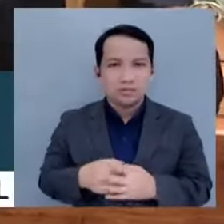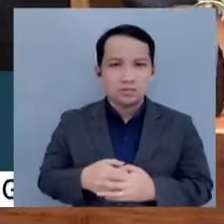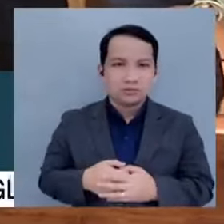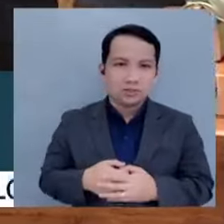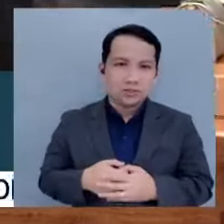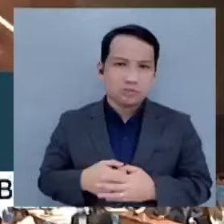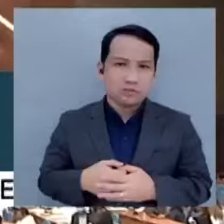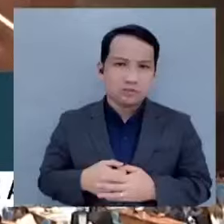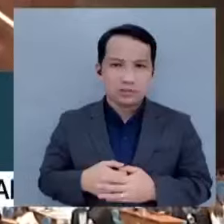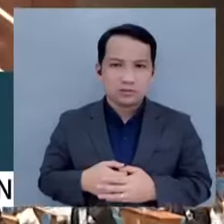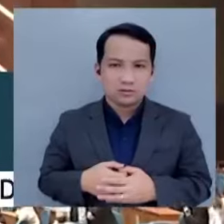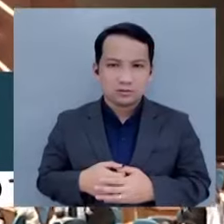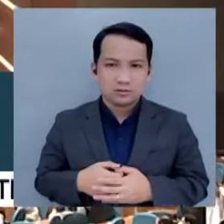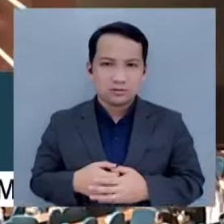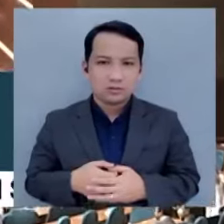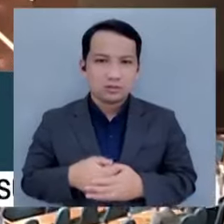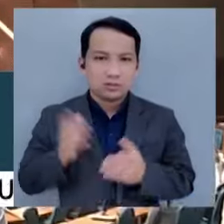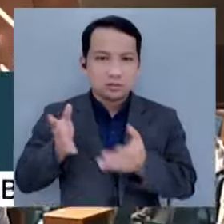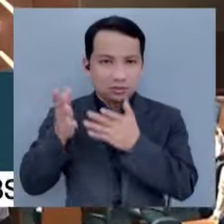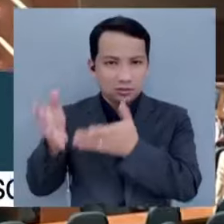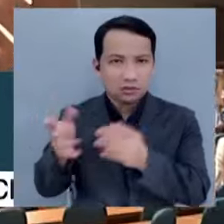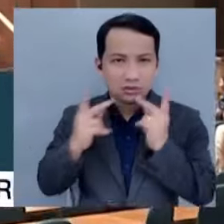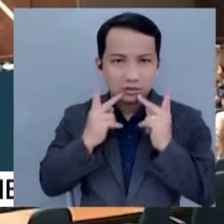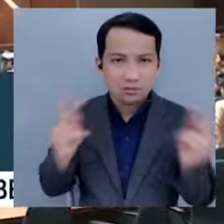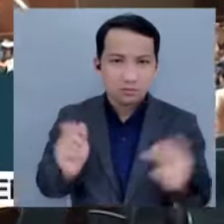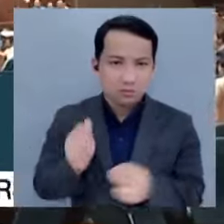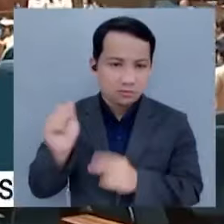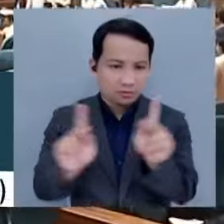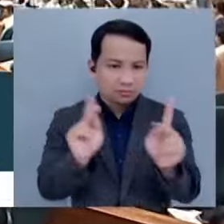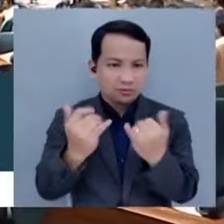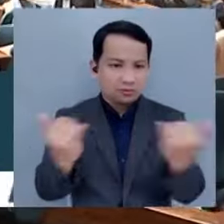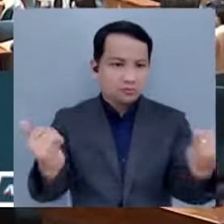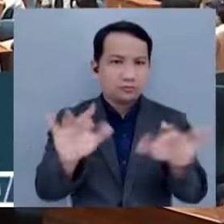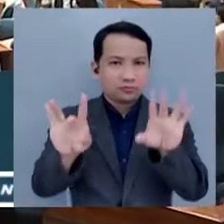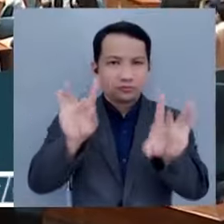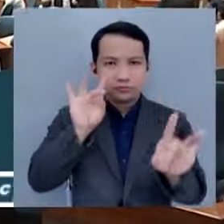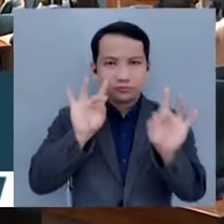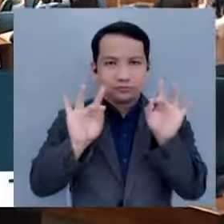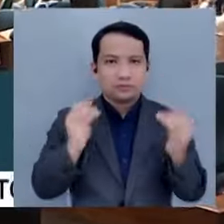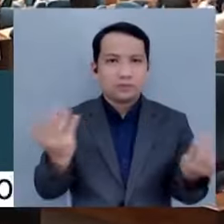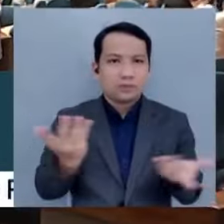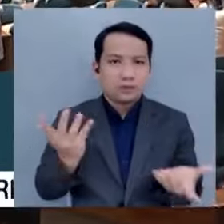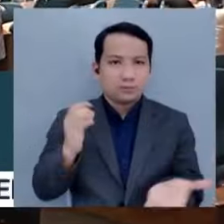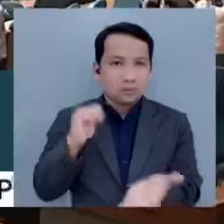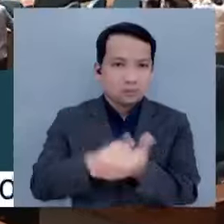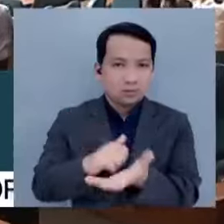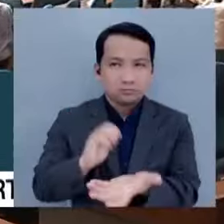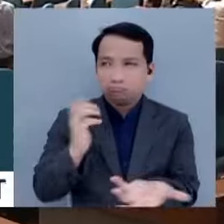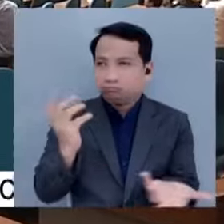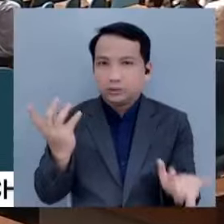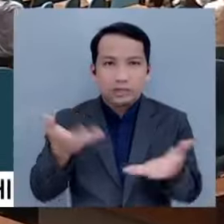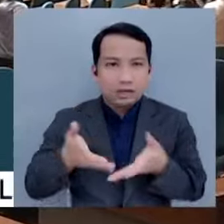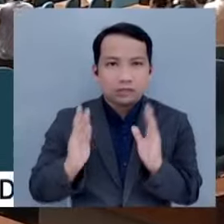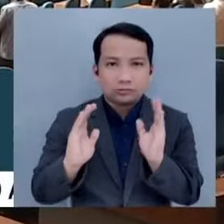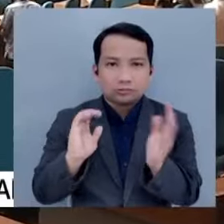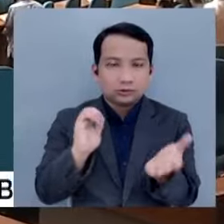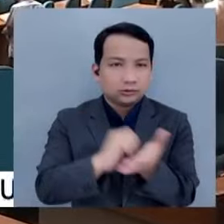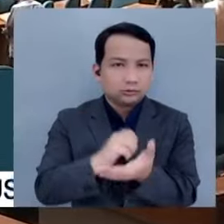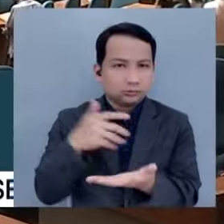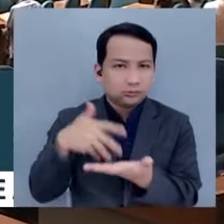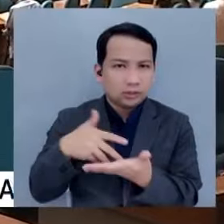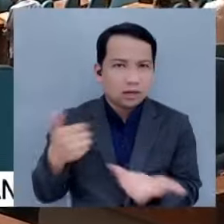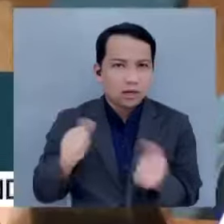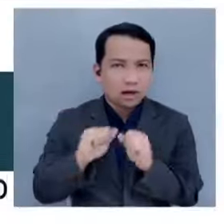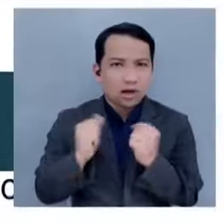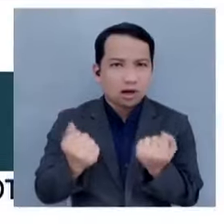We'll just leave it to the public, yung kanilang choice, Ms. Carmina, kung saan nila pag-aaralin yung kanilang anak. Yeah, but how do you then reconcile